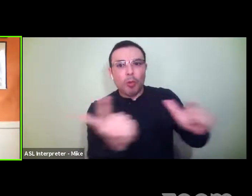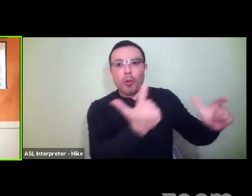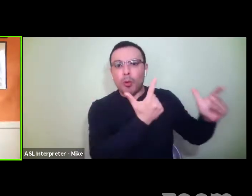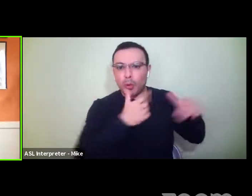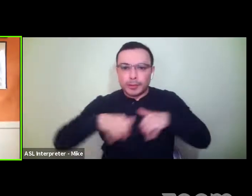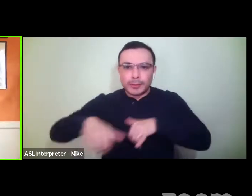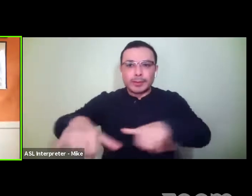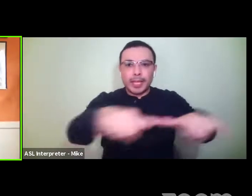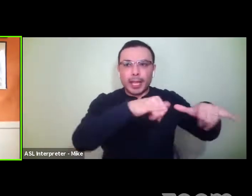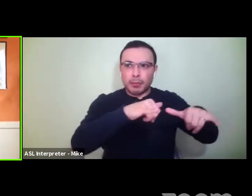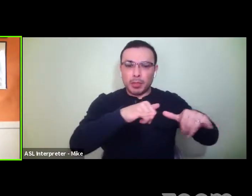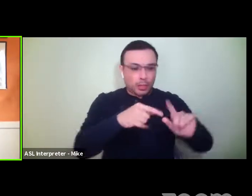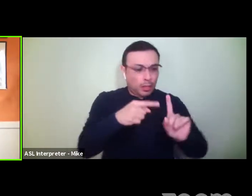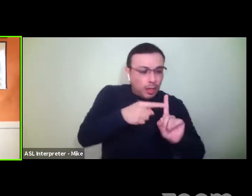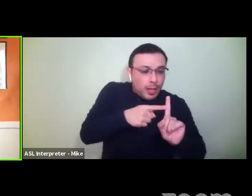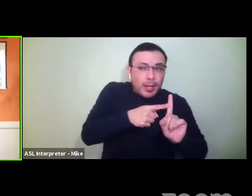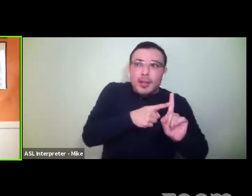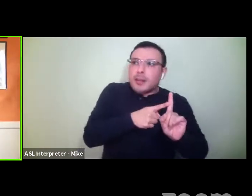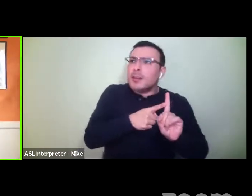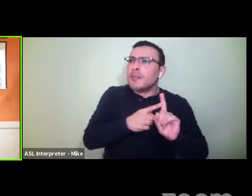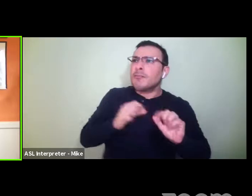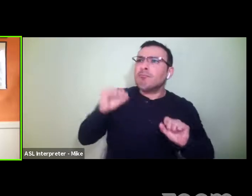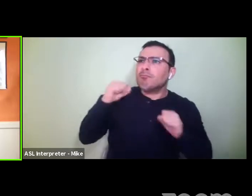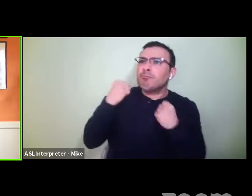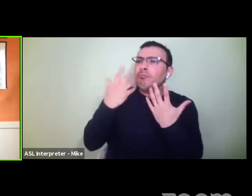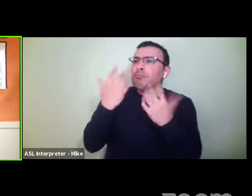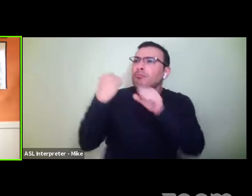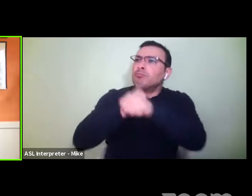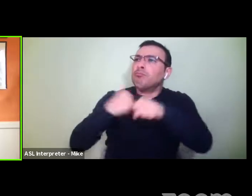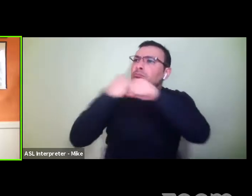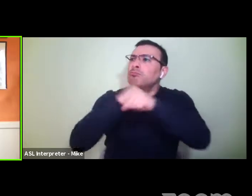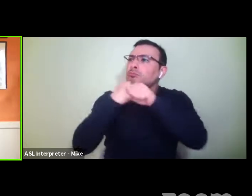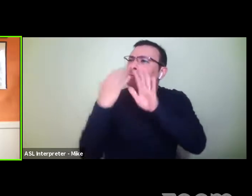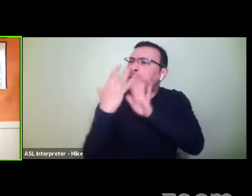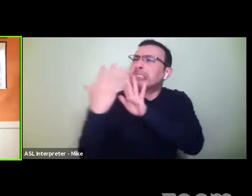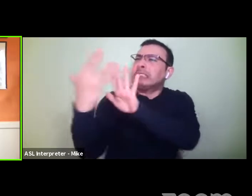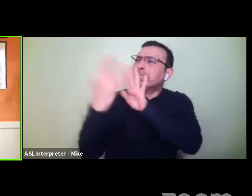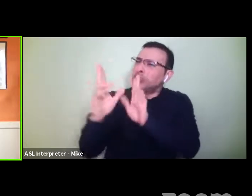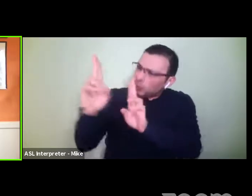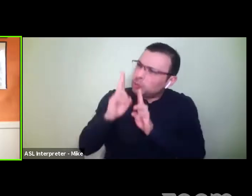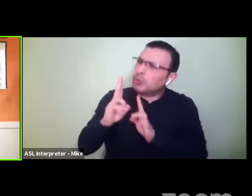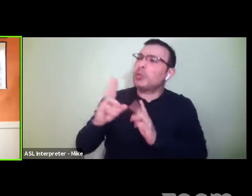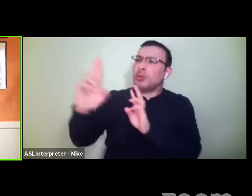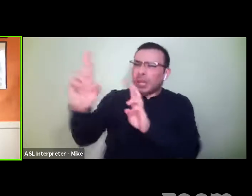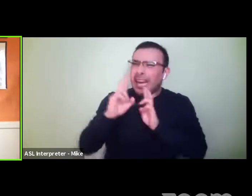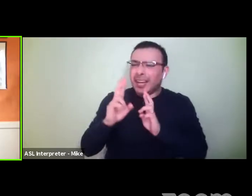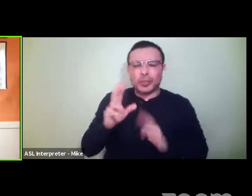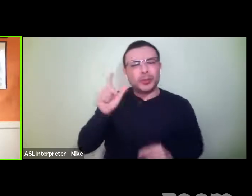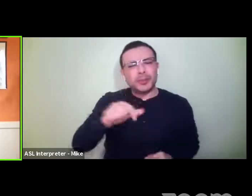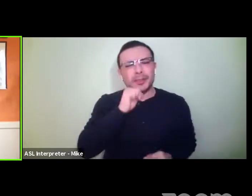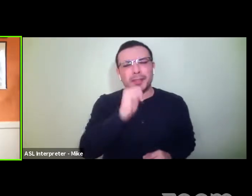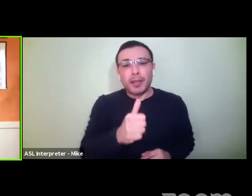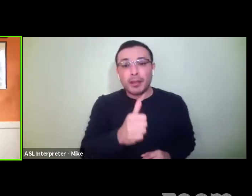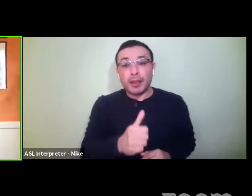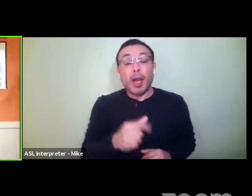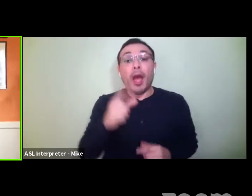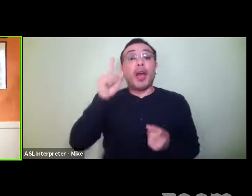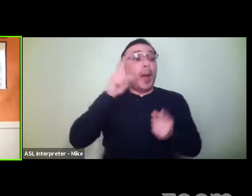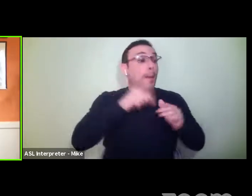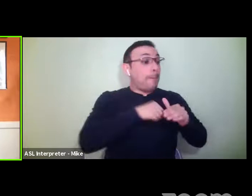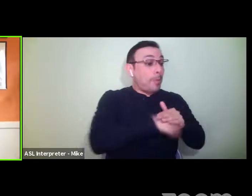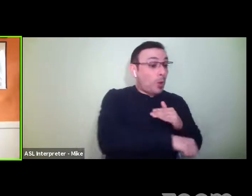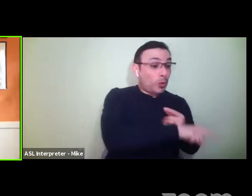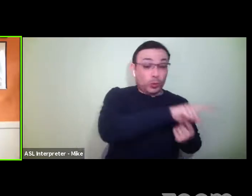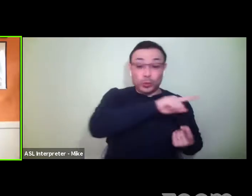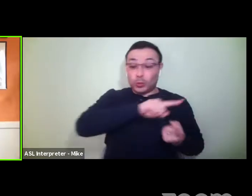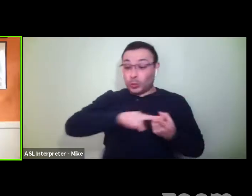for, but as givens from the moment of our births to the moment when we exit this plane of existence. And